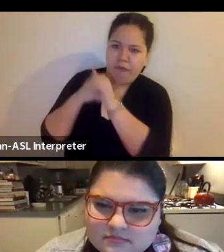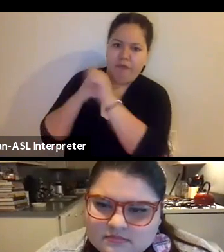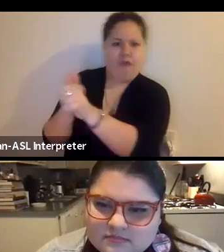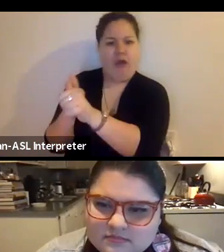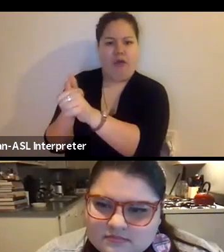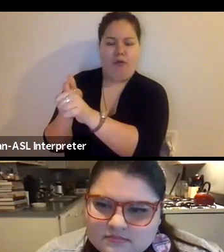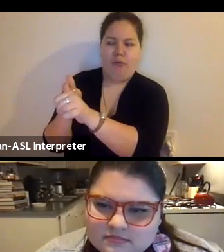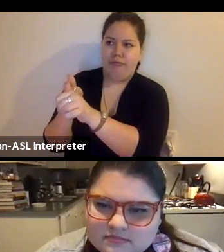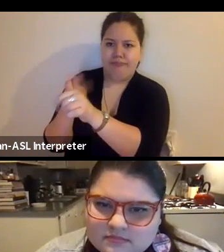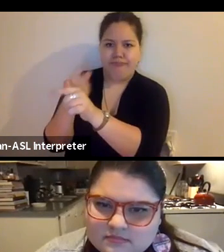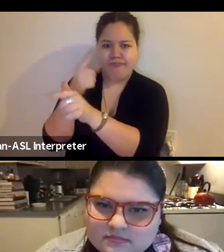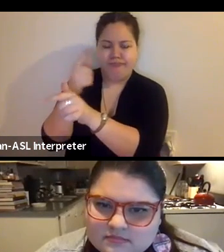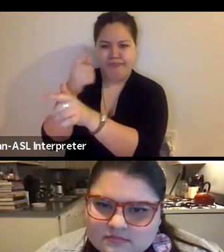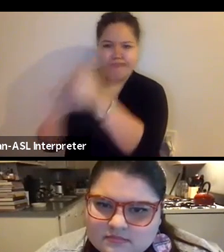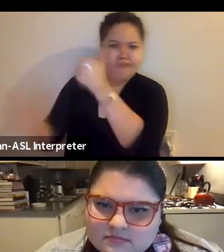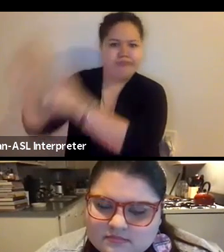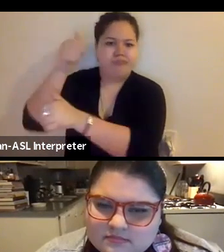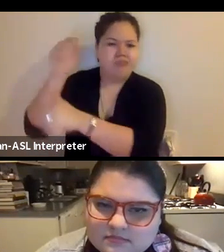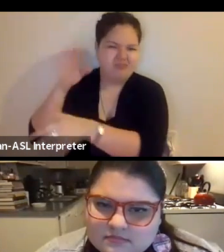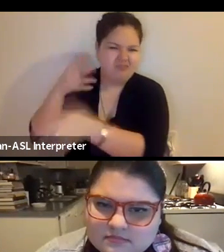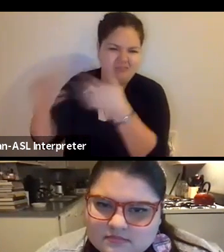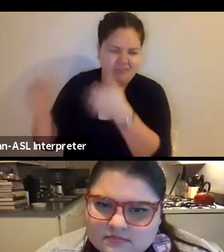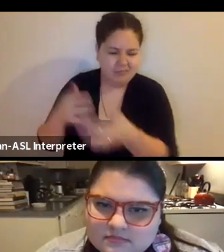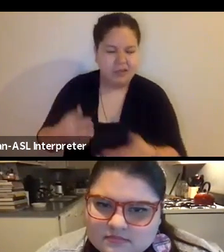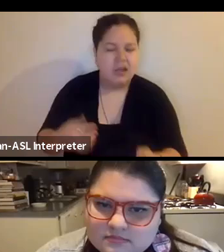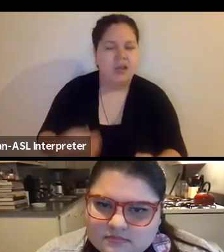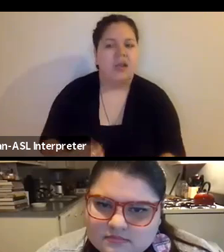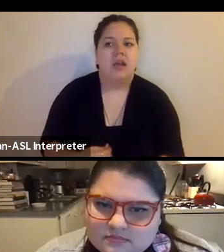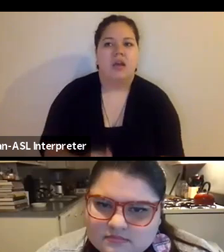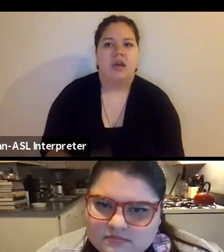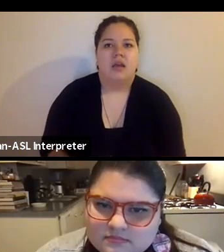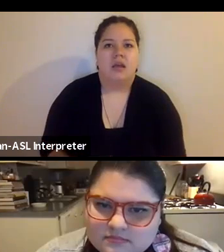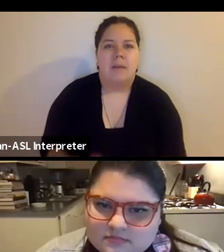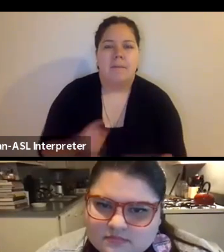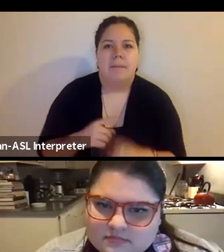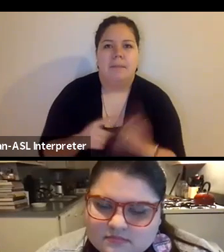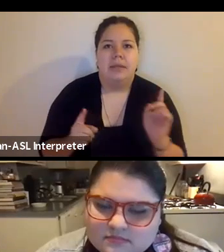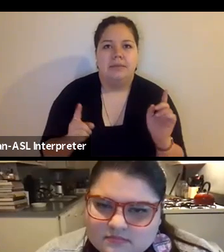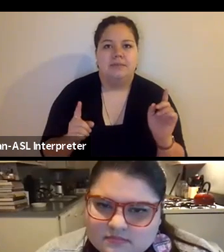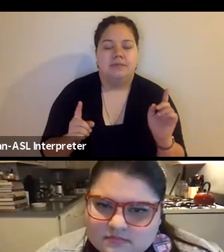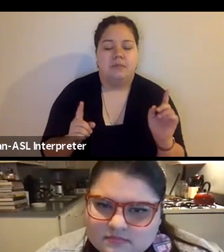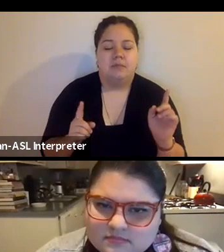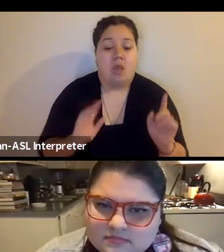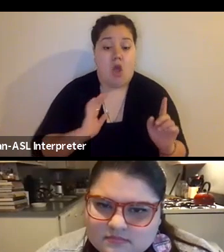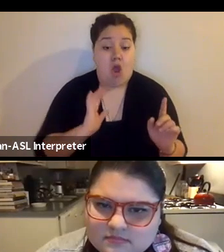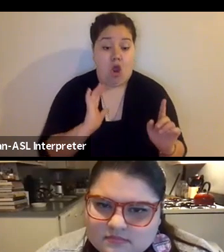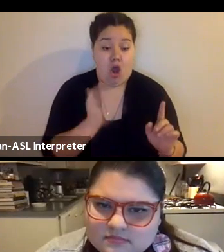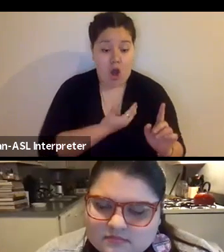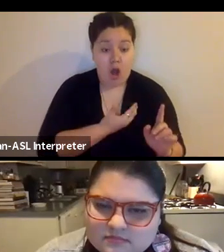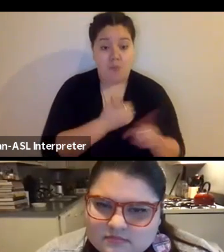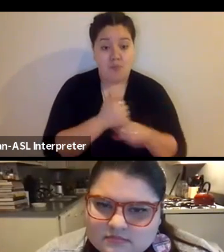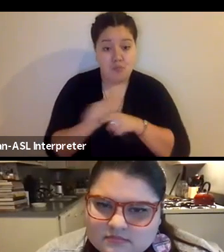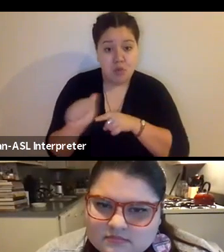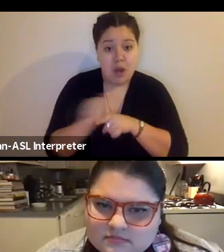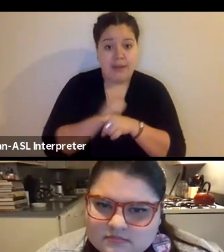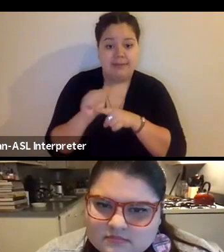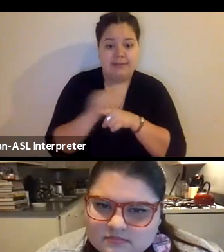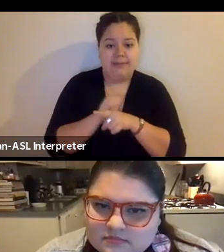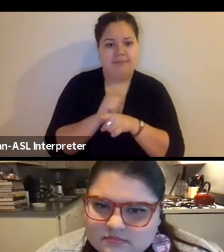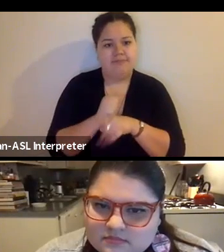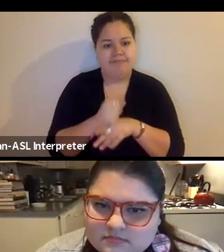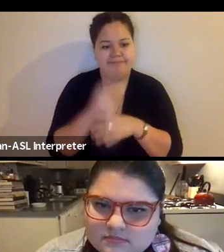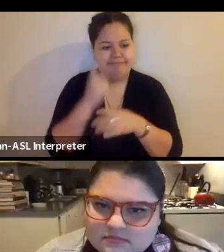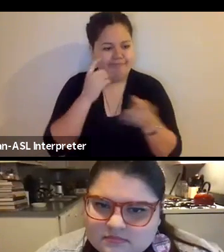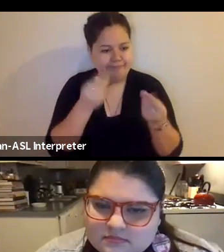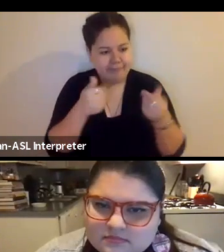And these practices that we've been doing of land acknowledgement and